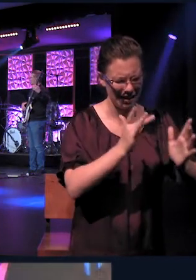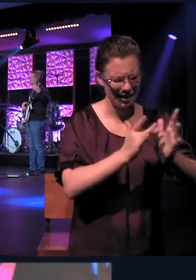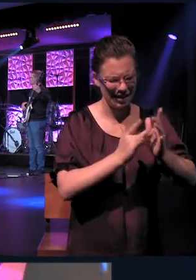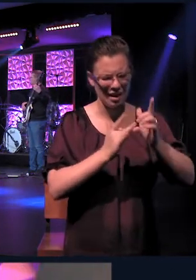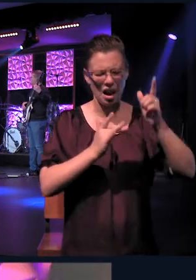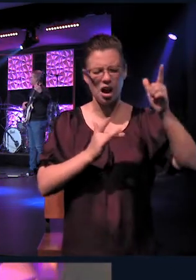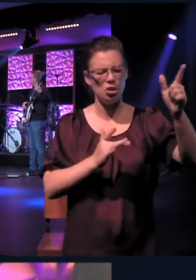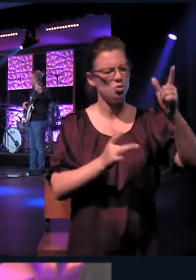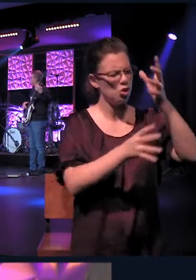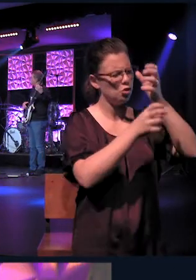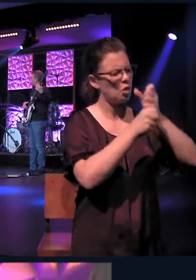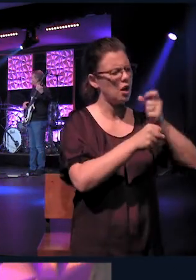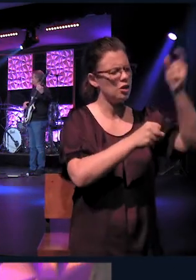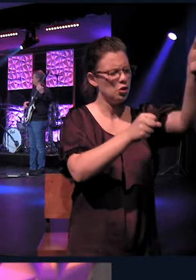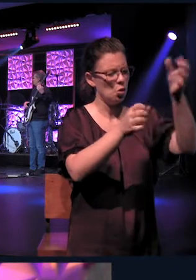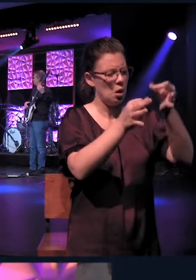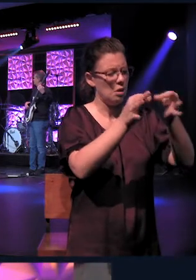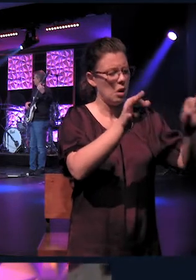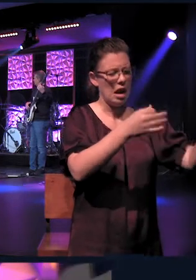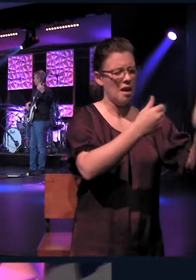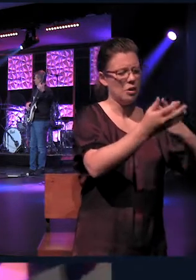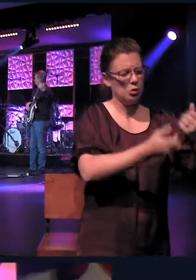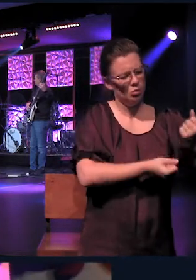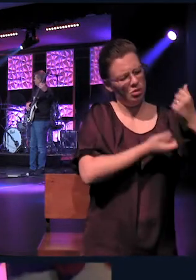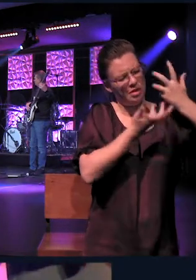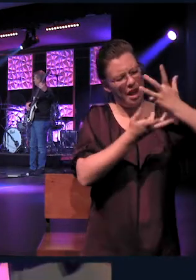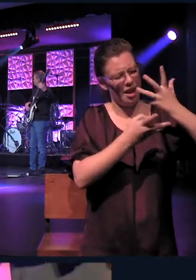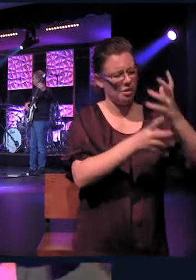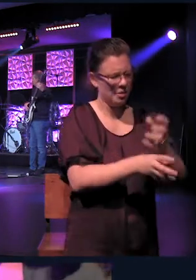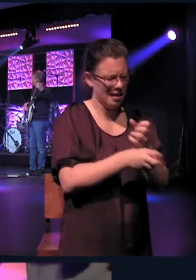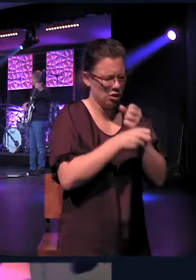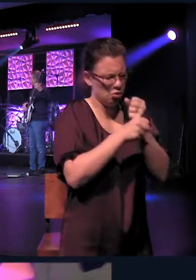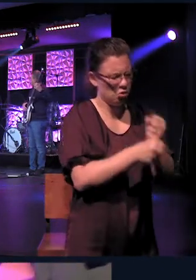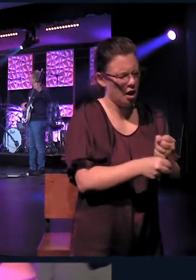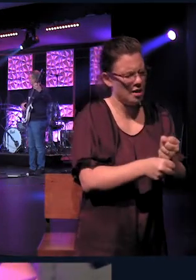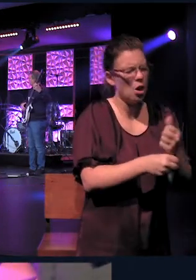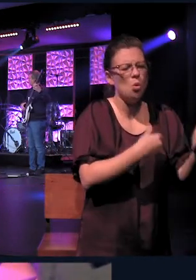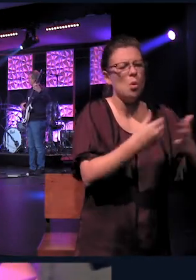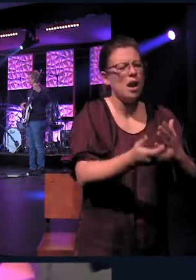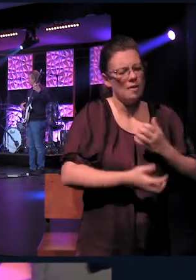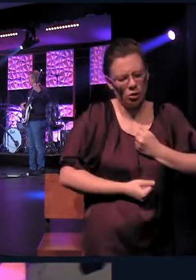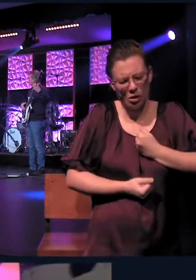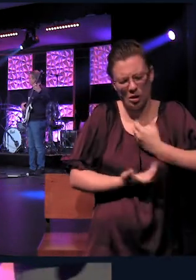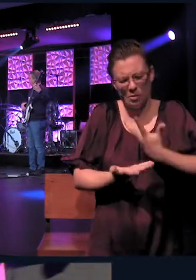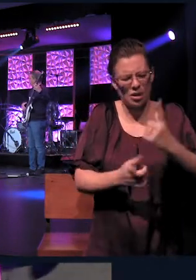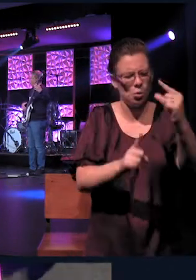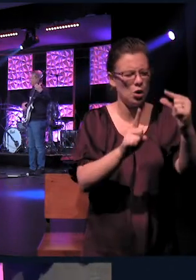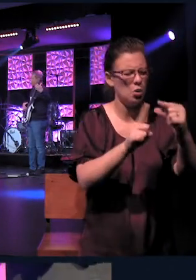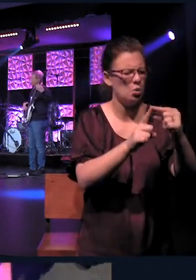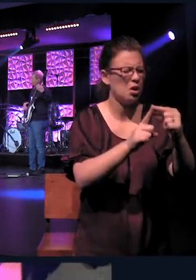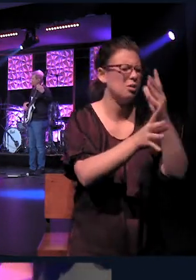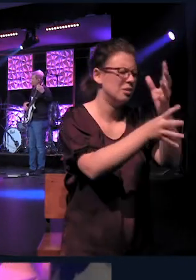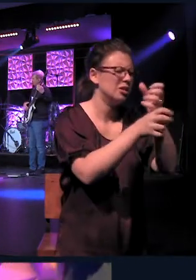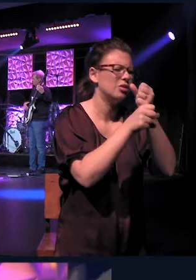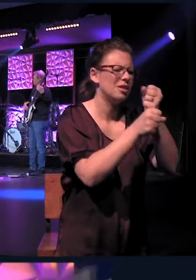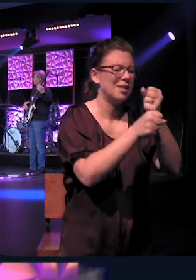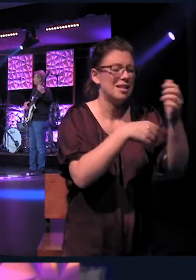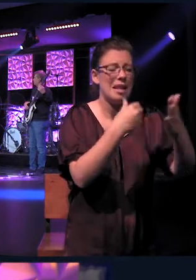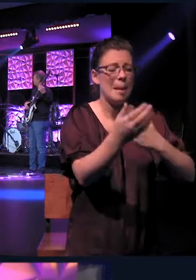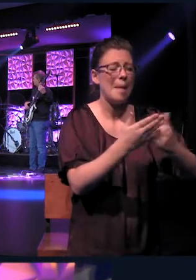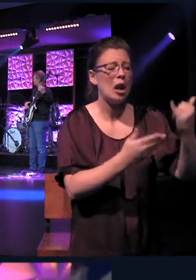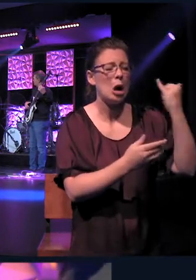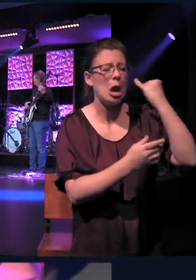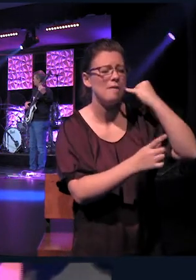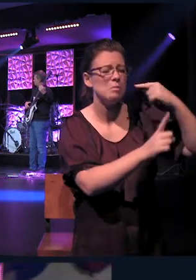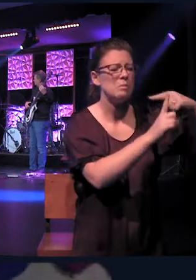Your word, we take you at your word. No matter what, he's good. No matter what, he's good.